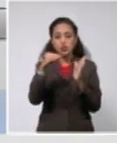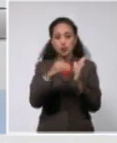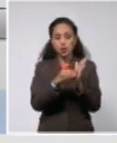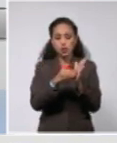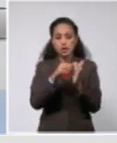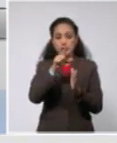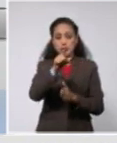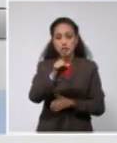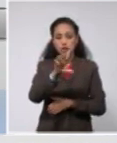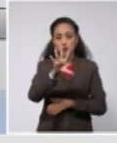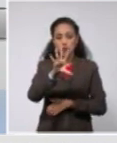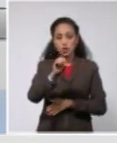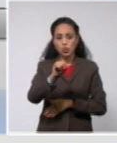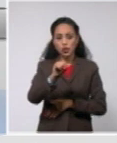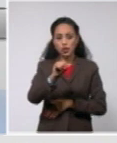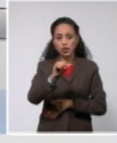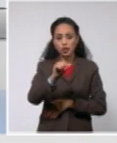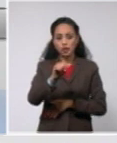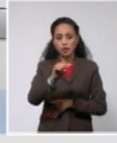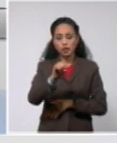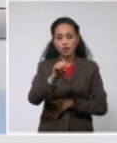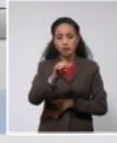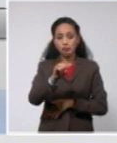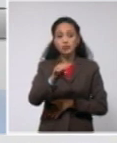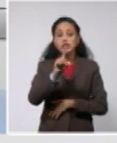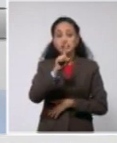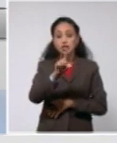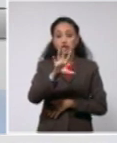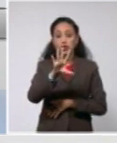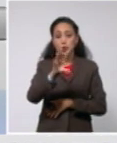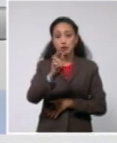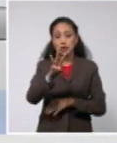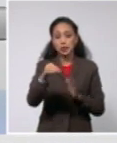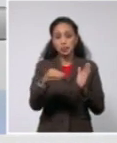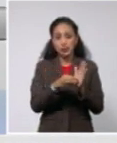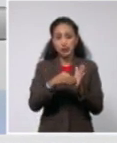121,016 new cases yesterday, for a total of